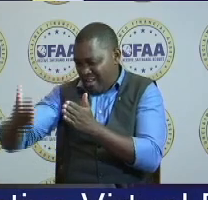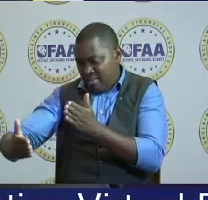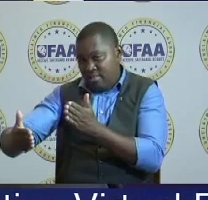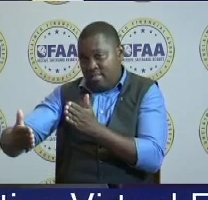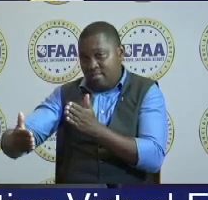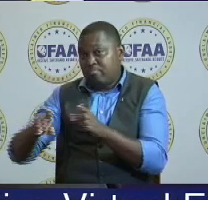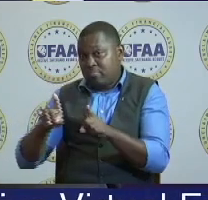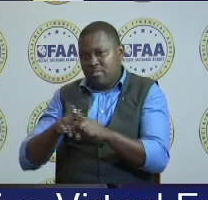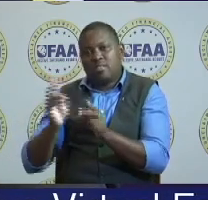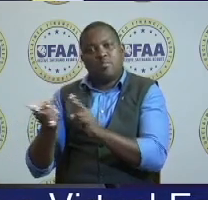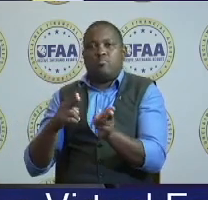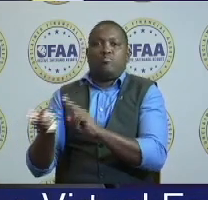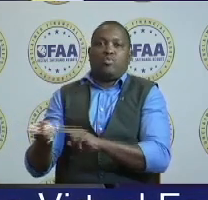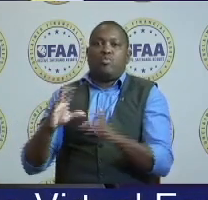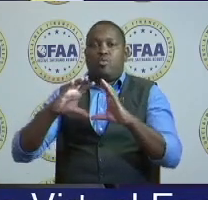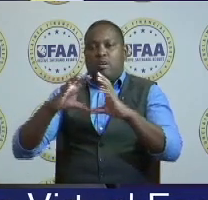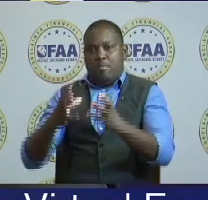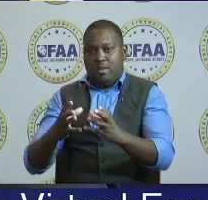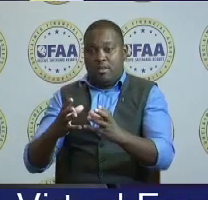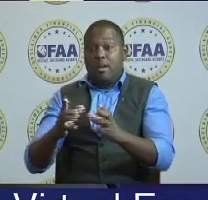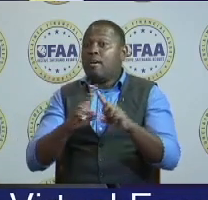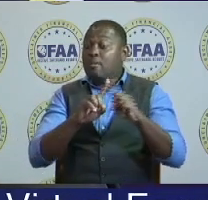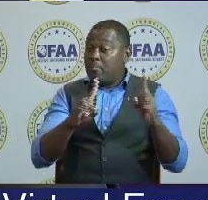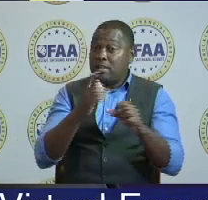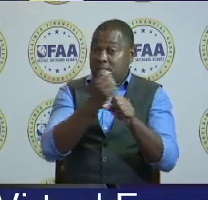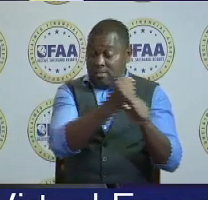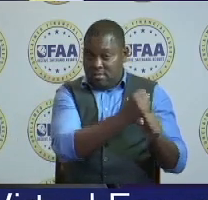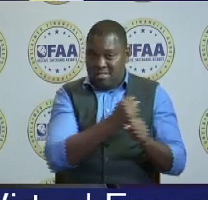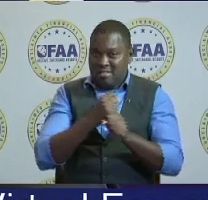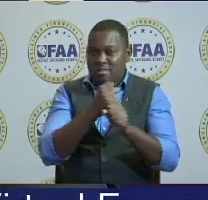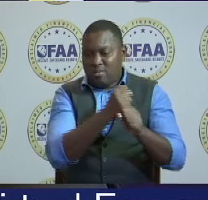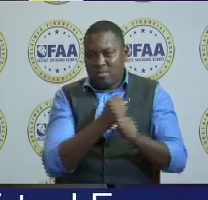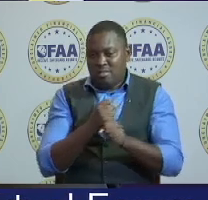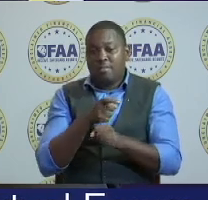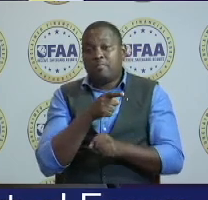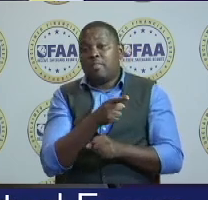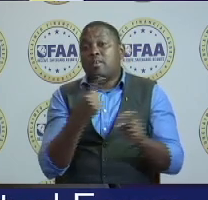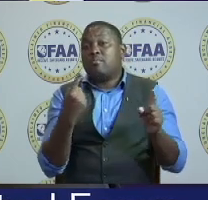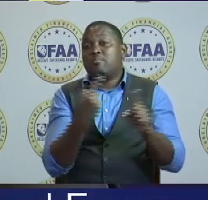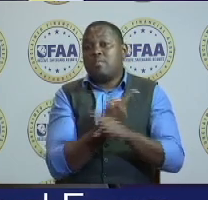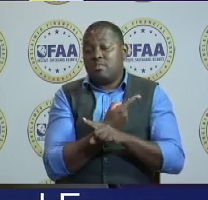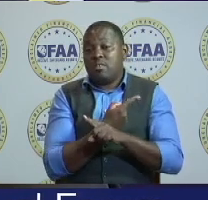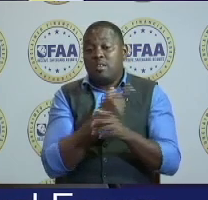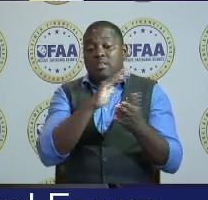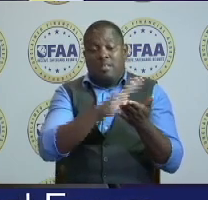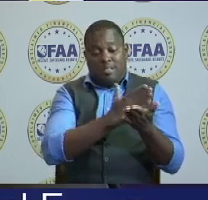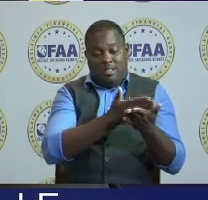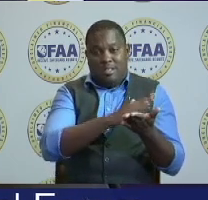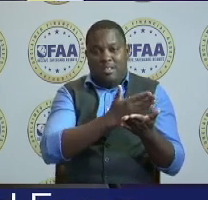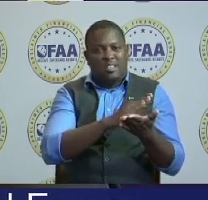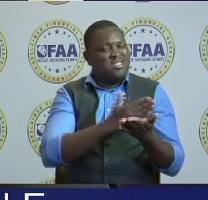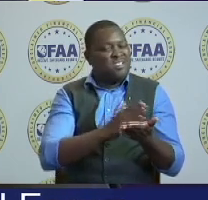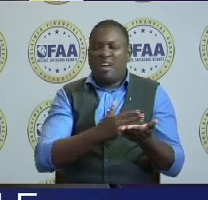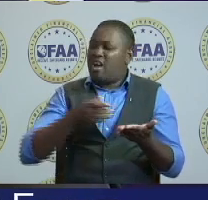conventional company. Now, when you come to SACOS, I think their share issuance is